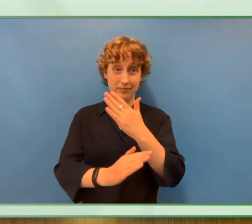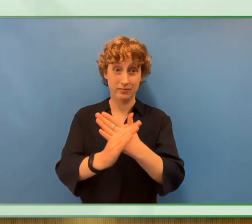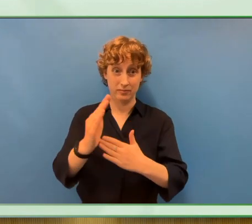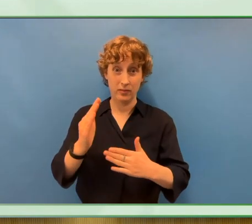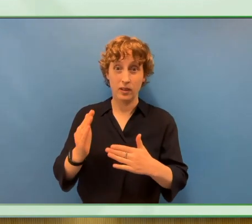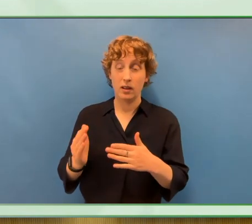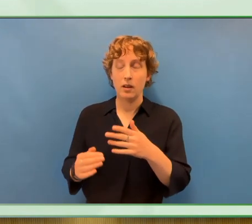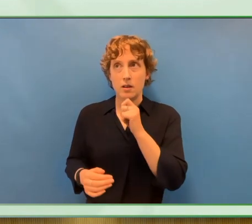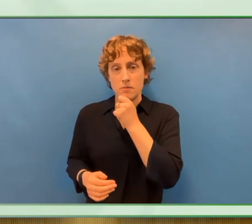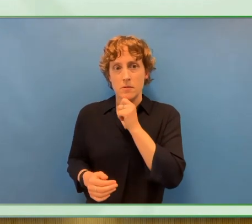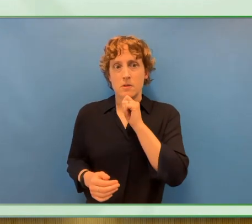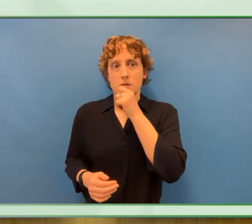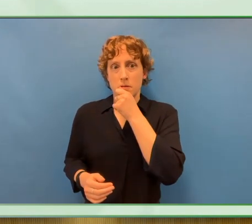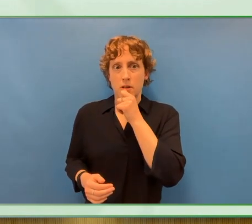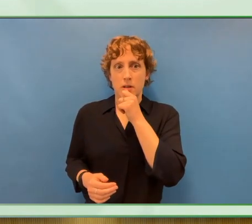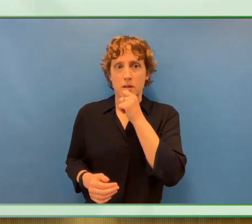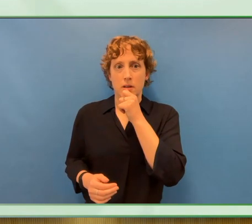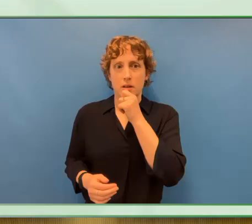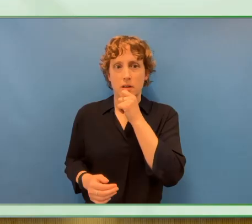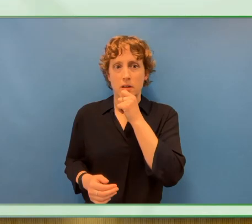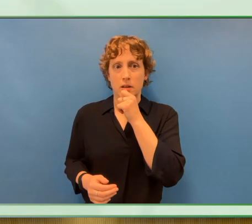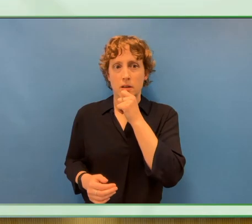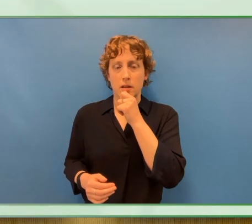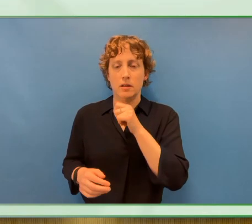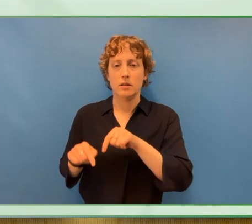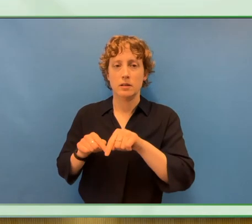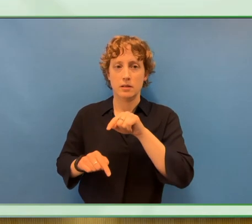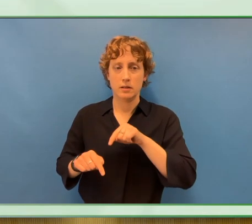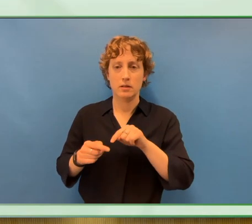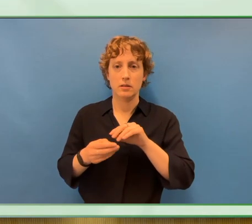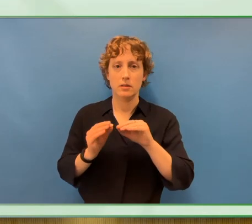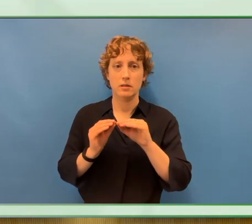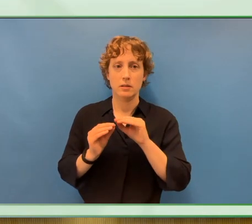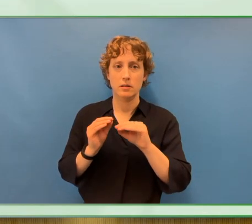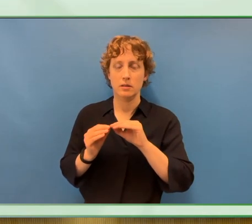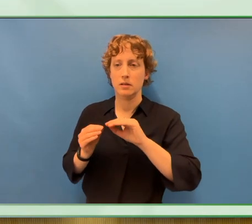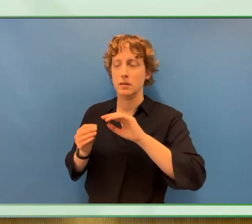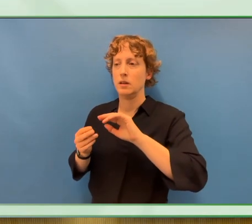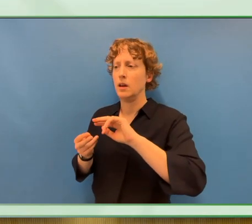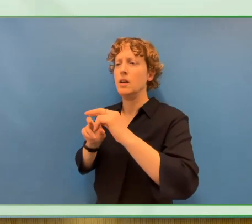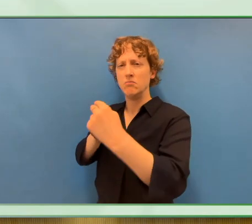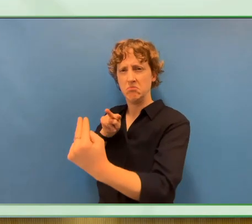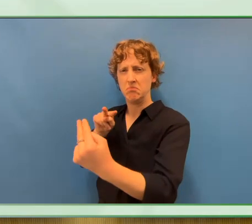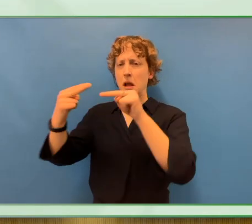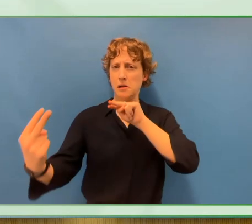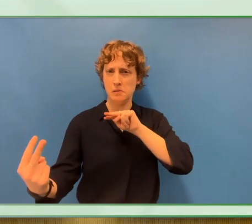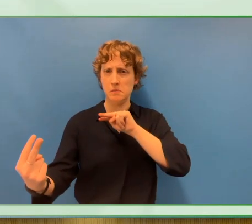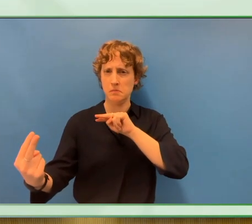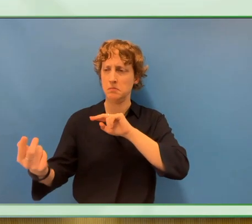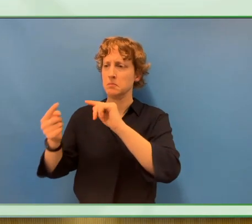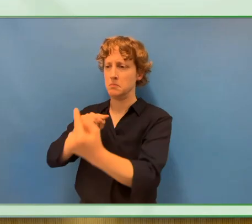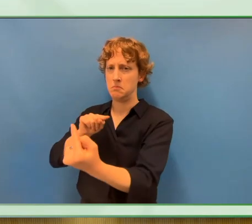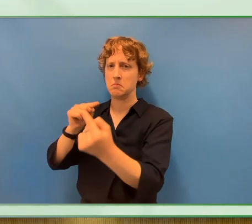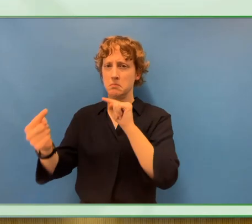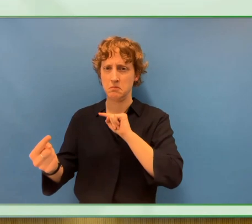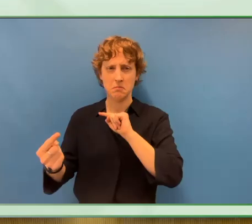disabilities. We need to enter into the reality of the good actors in these companies, paying as much attention to understanding their world, asking